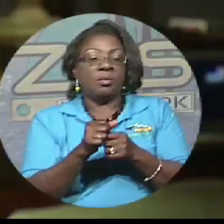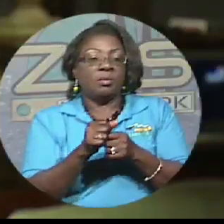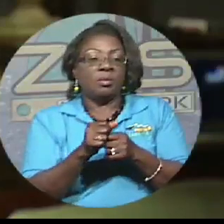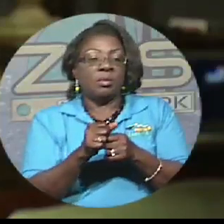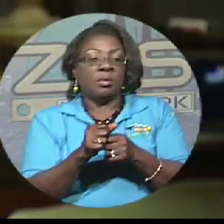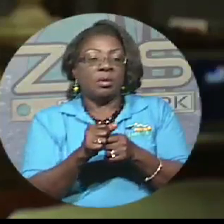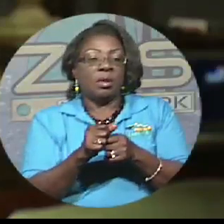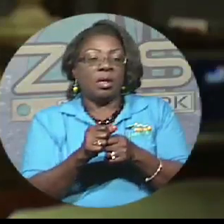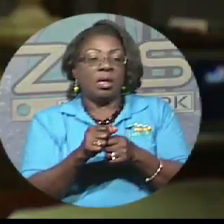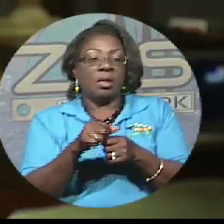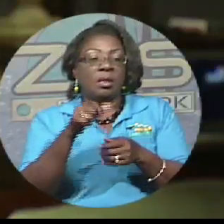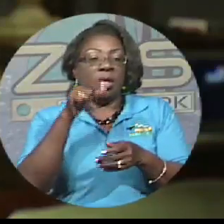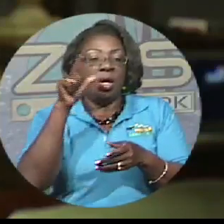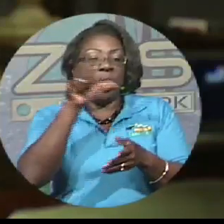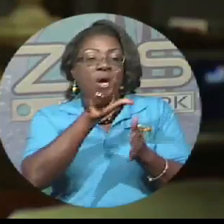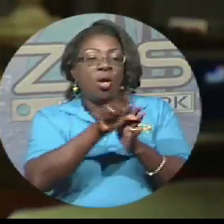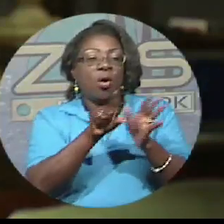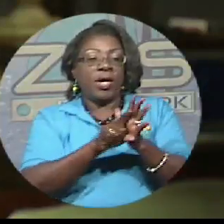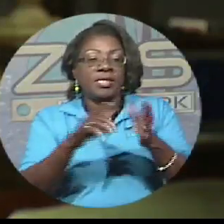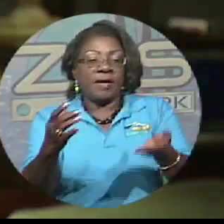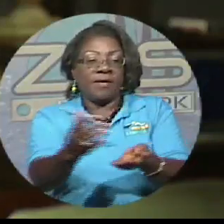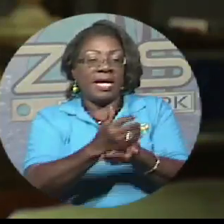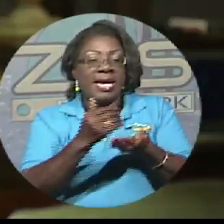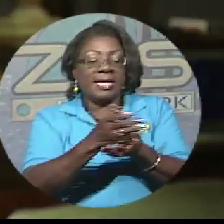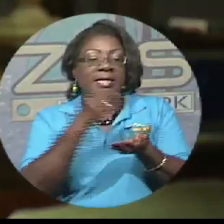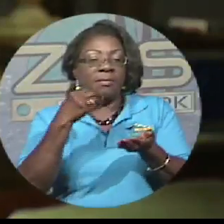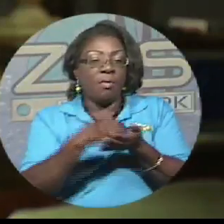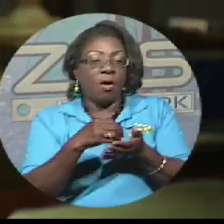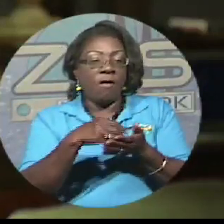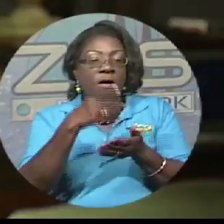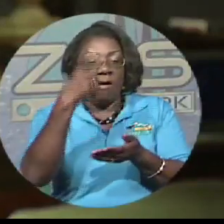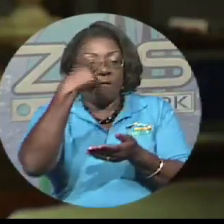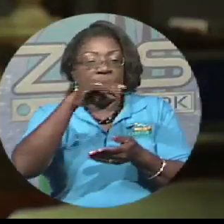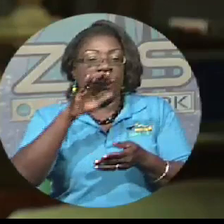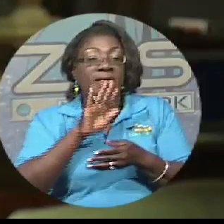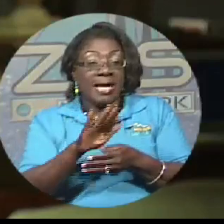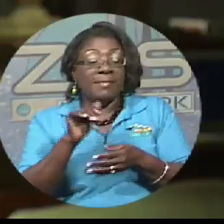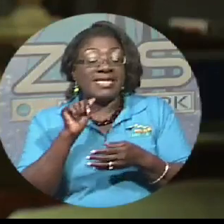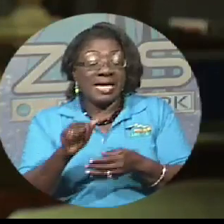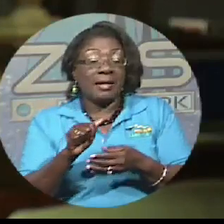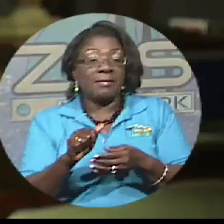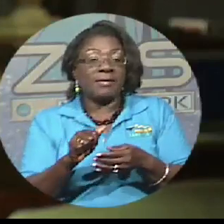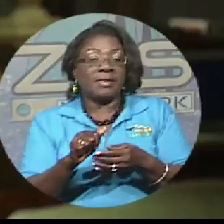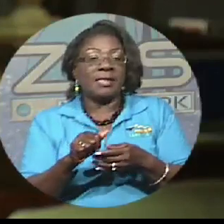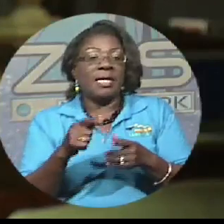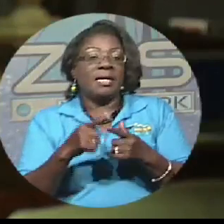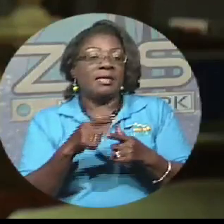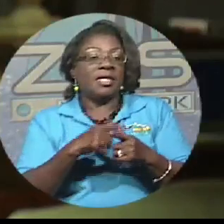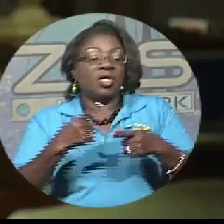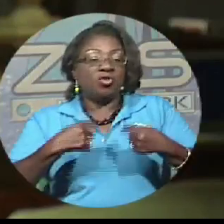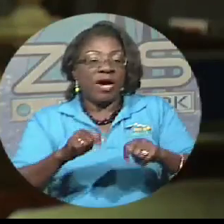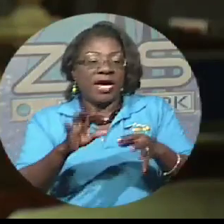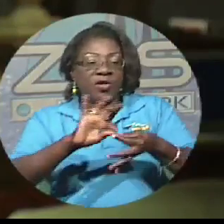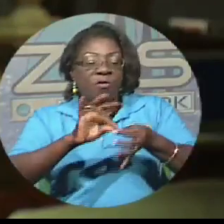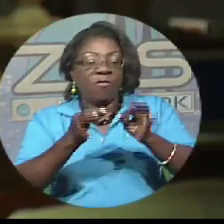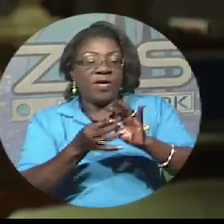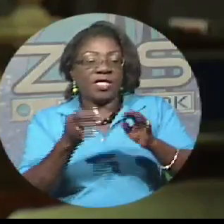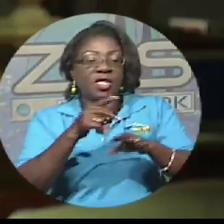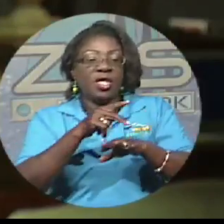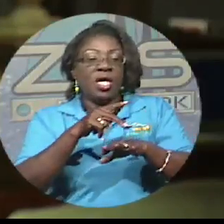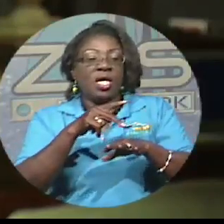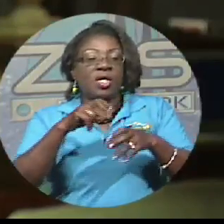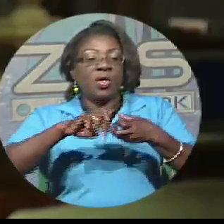the lawyers have collected more for themselves in fees than they've actually recovered in terms of property that goes back to the